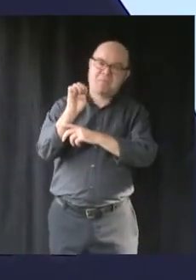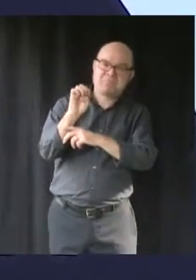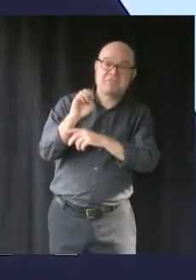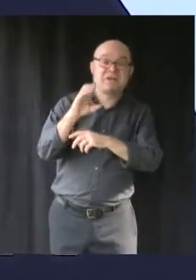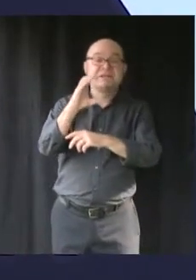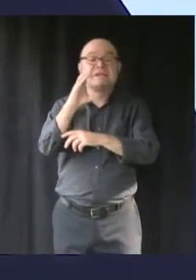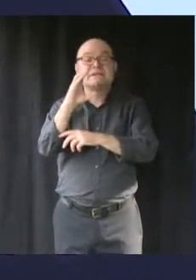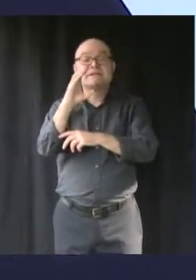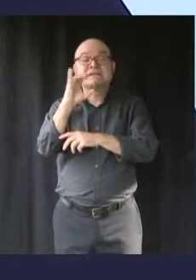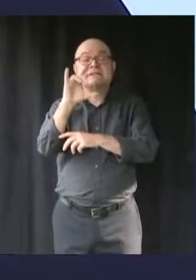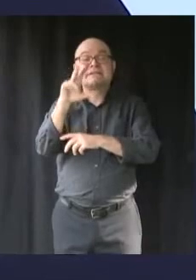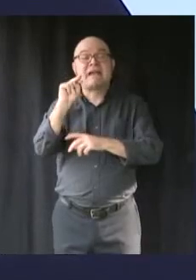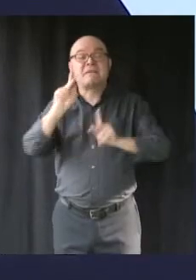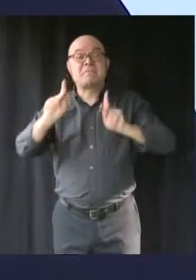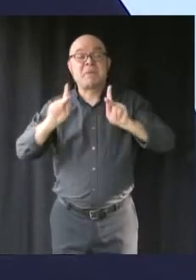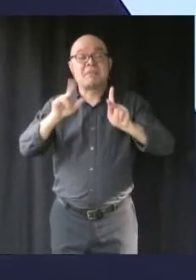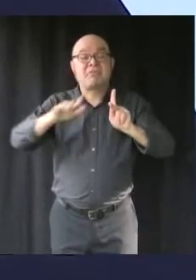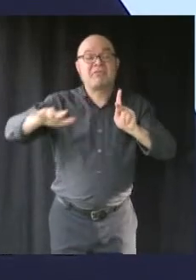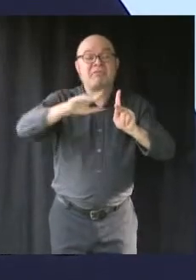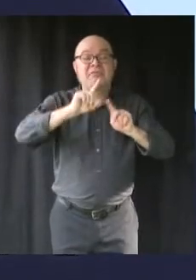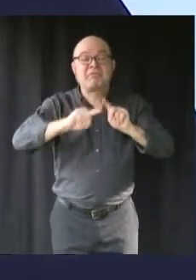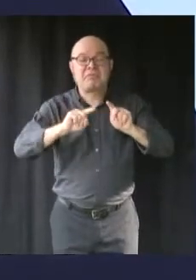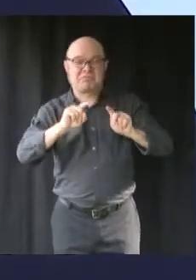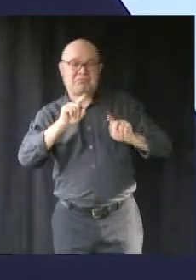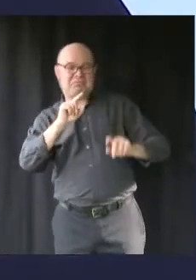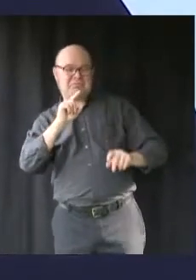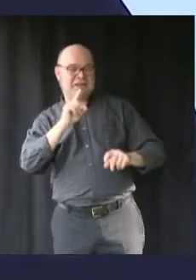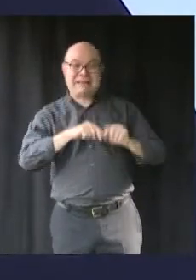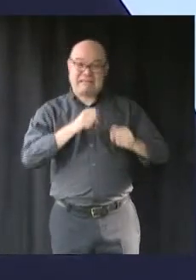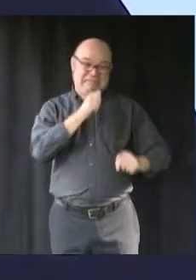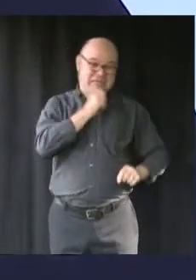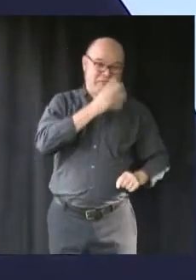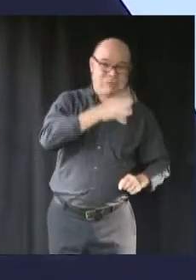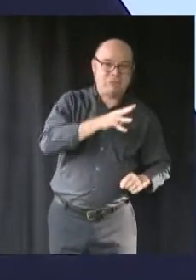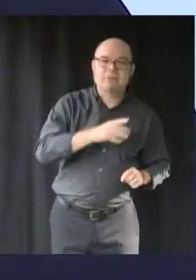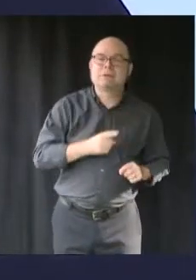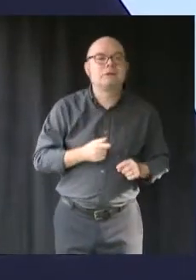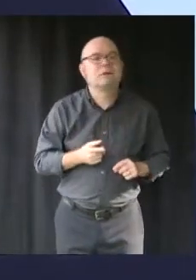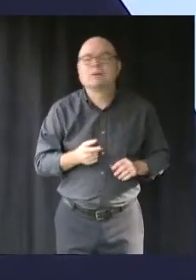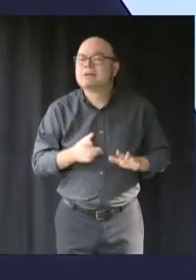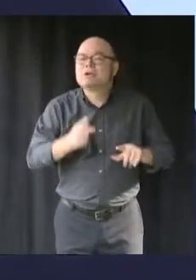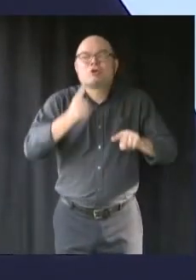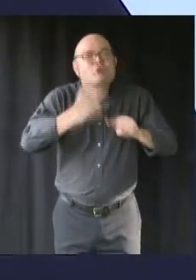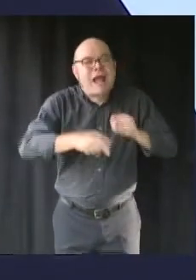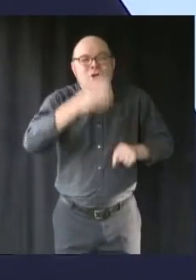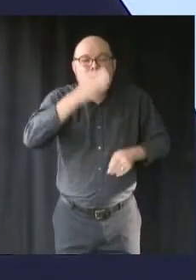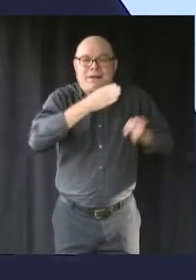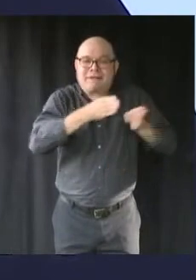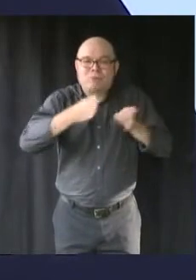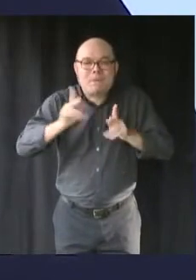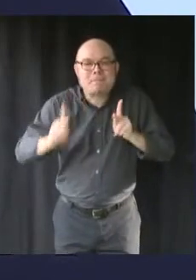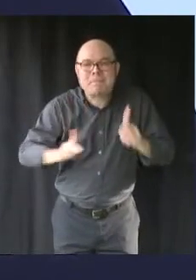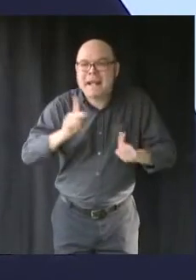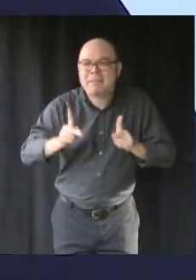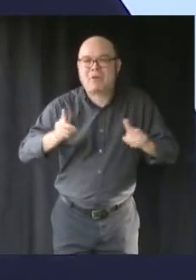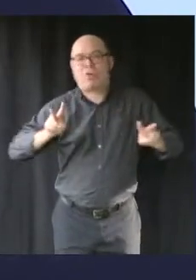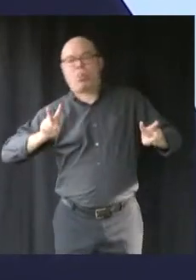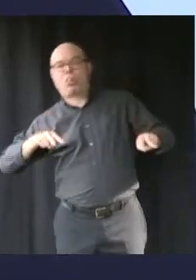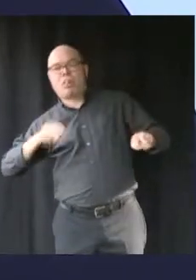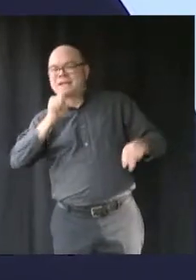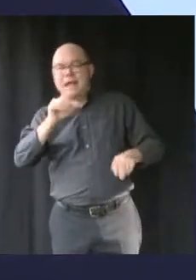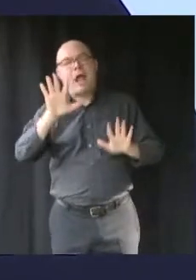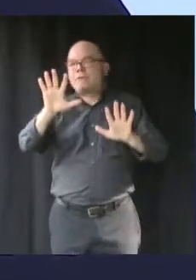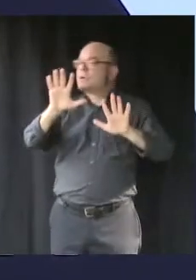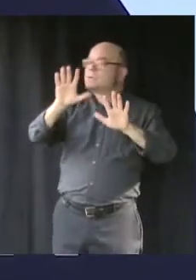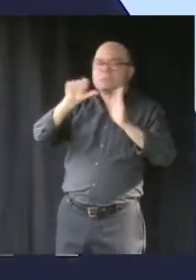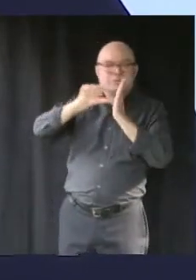their being ignored because it cannot survive their being repeated. For Thomas Dodd's